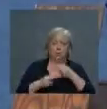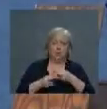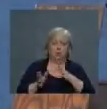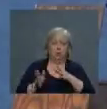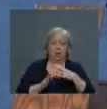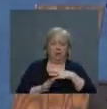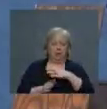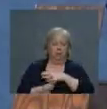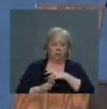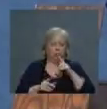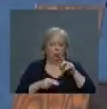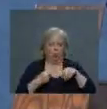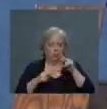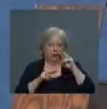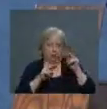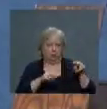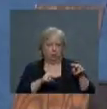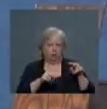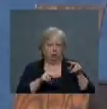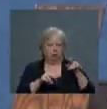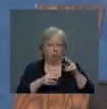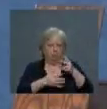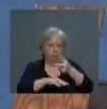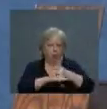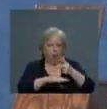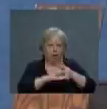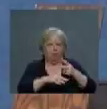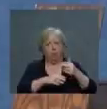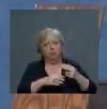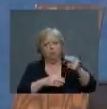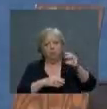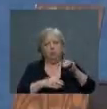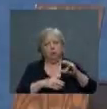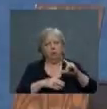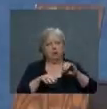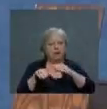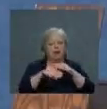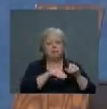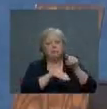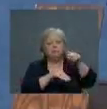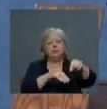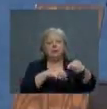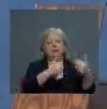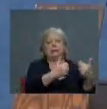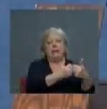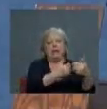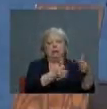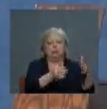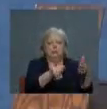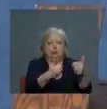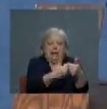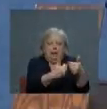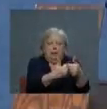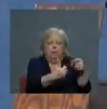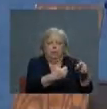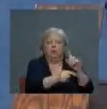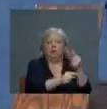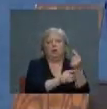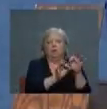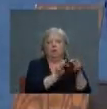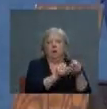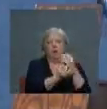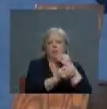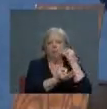that they looked at the parking on the north side adjacent to those single-family homes, and we're prepared to